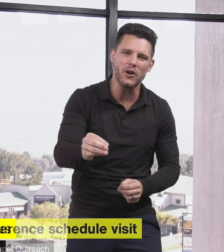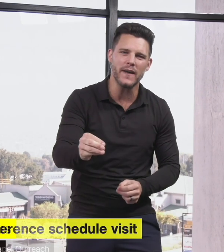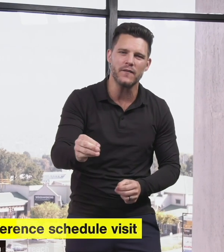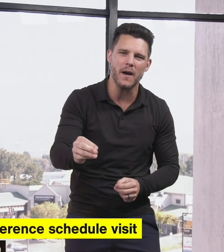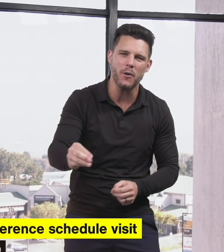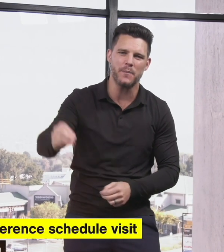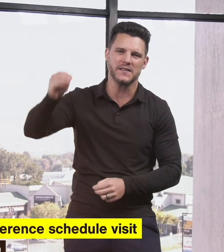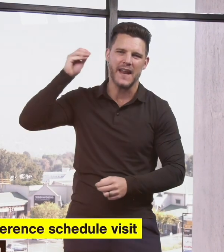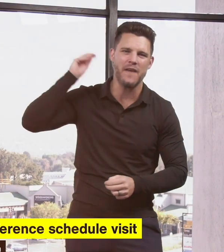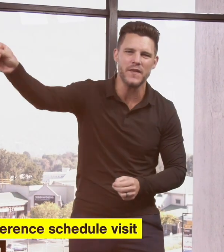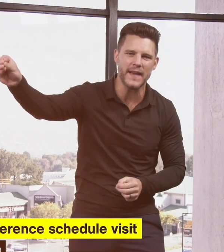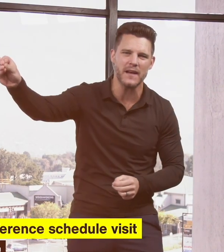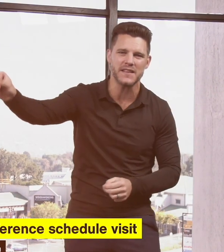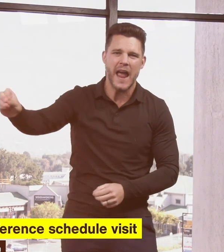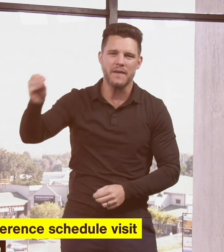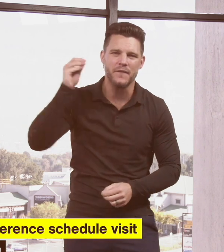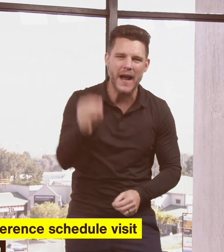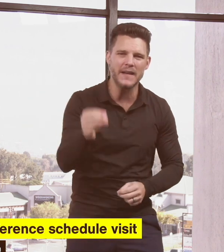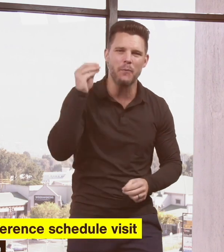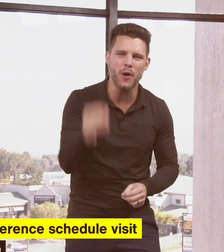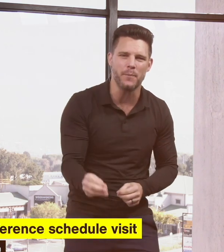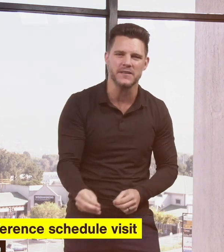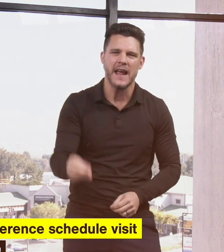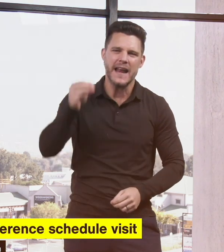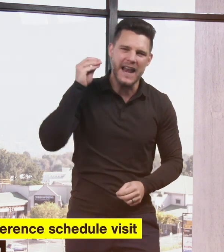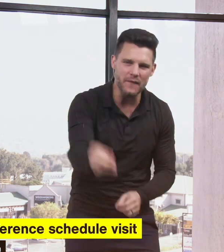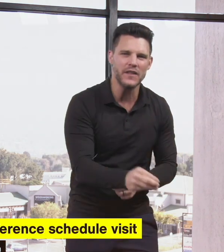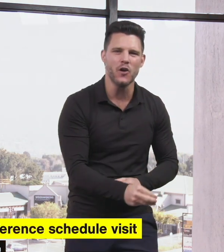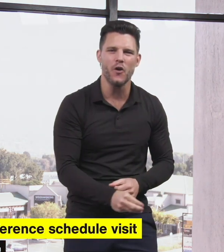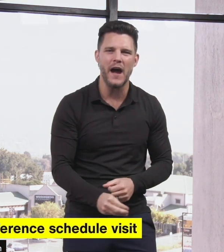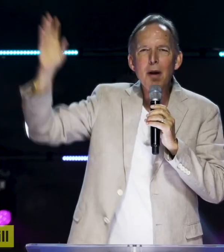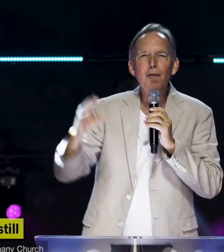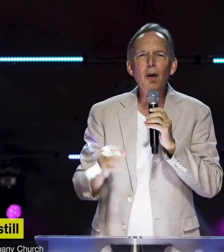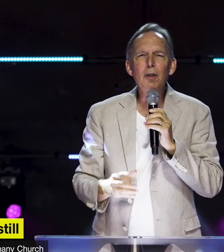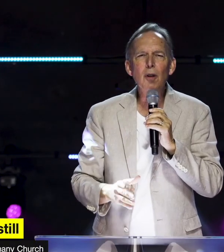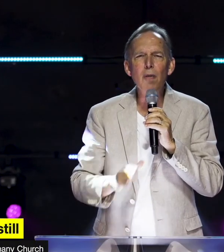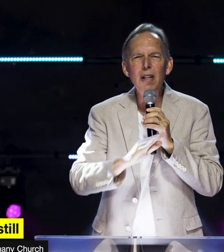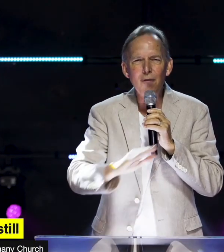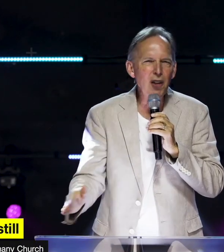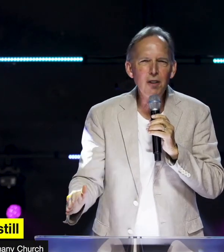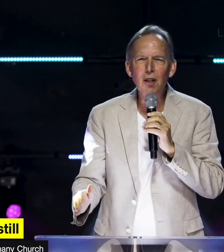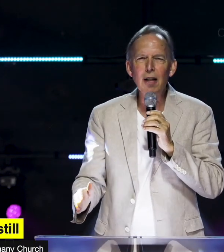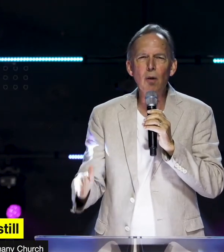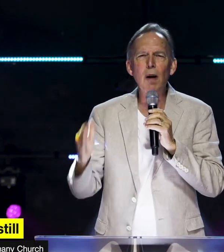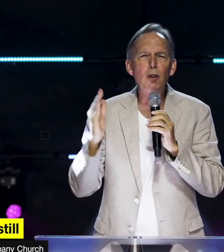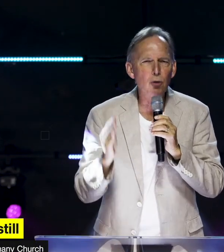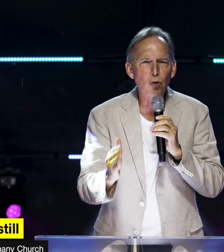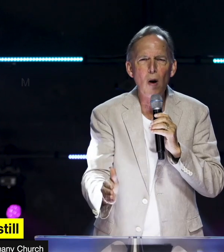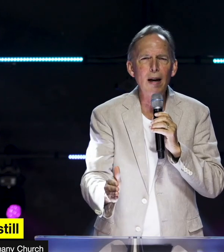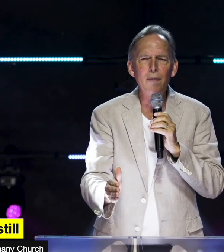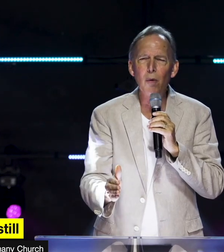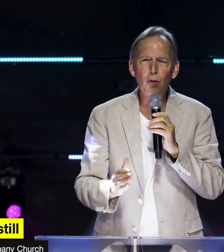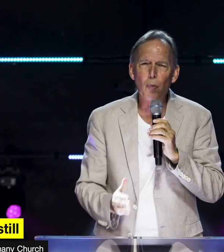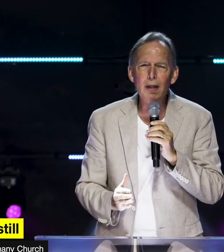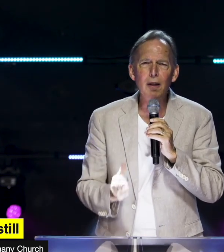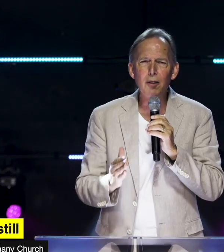Stop looking for our purpose in everything else and find our purpose in loving the Lord our God. I'm not focused on the division and the racial